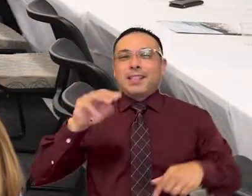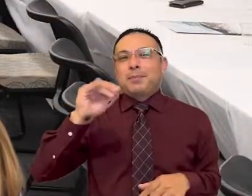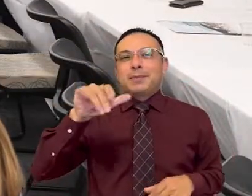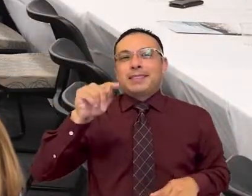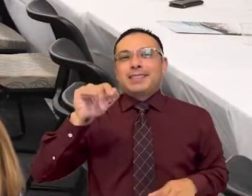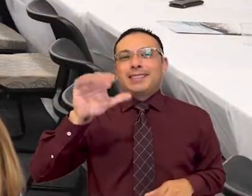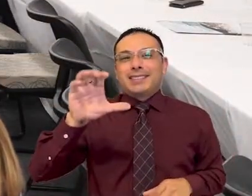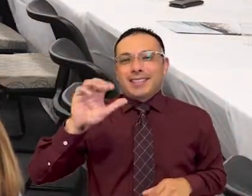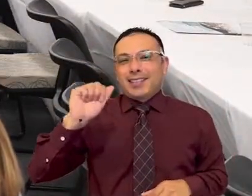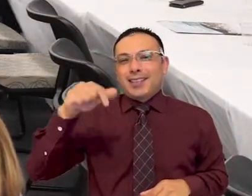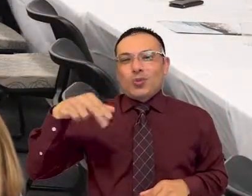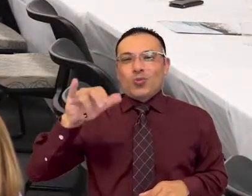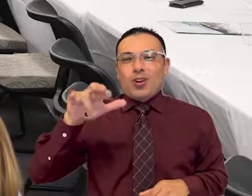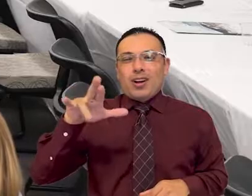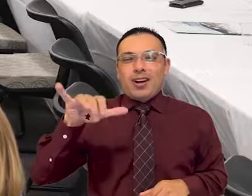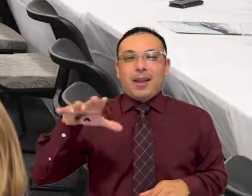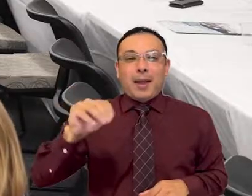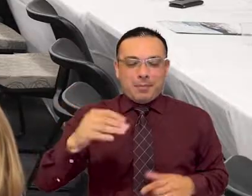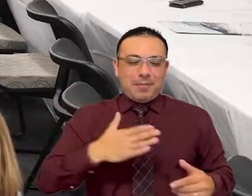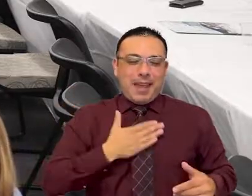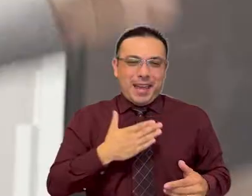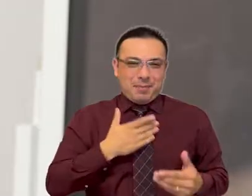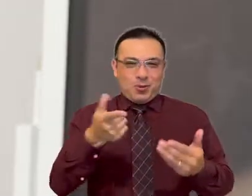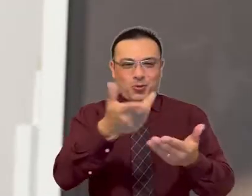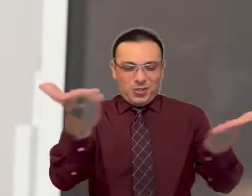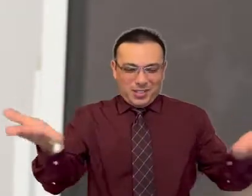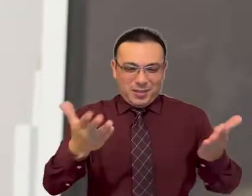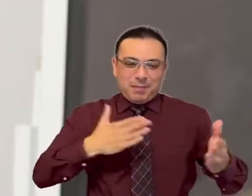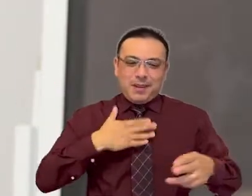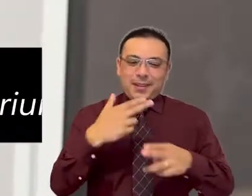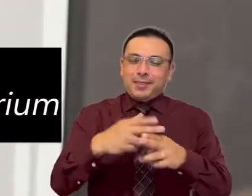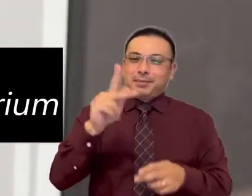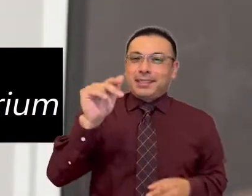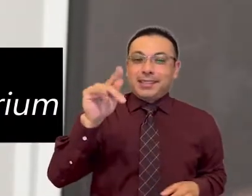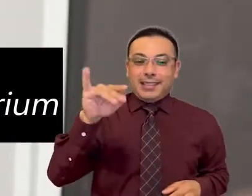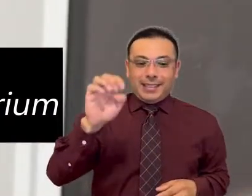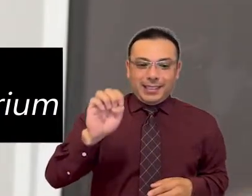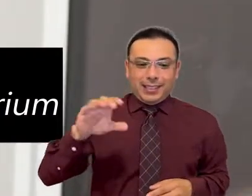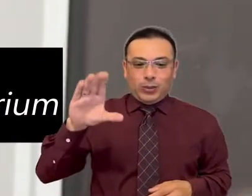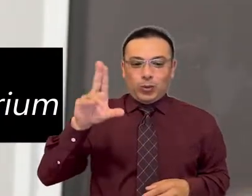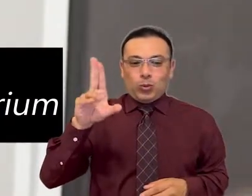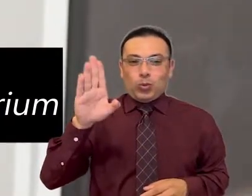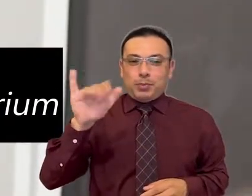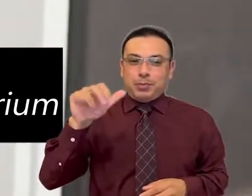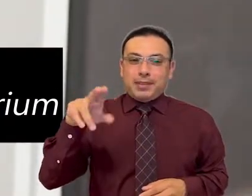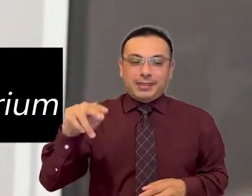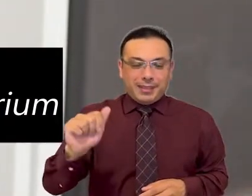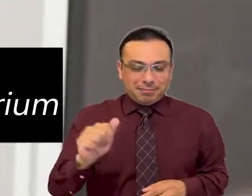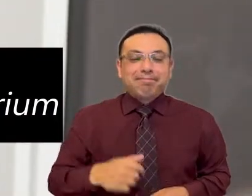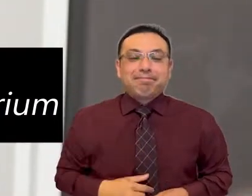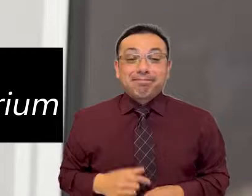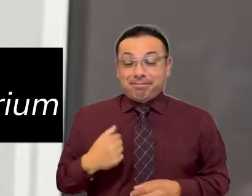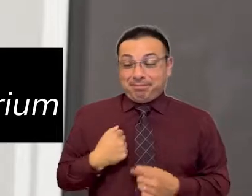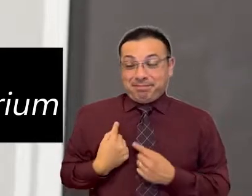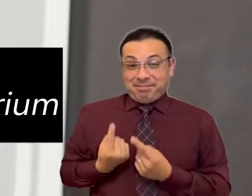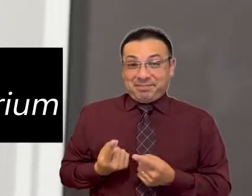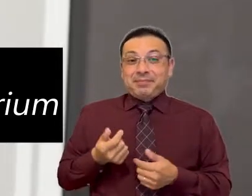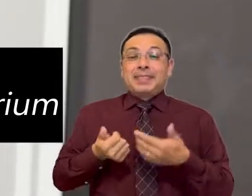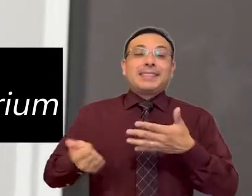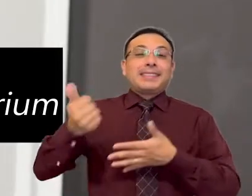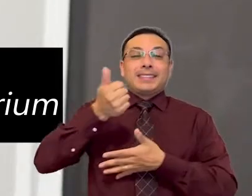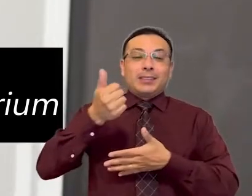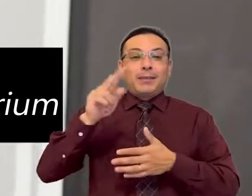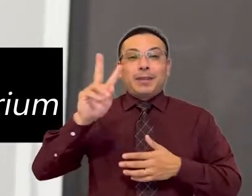Mystic Aquarium. We're so happy to host you here today. My name is Katie Kubina, and up until recently, I've been serving as the Senior